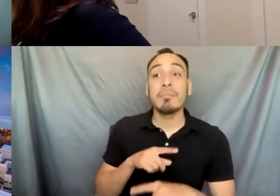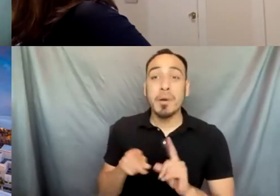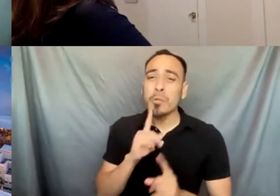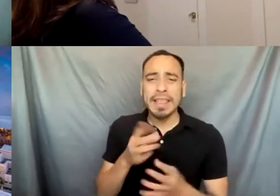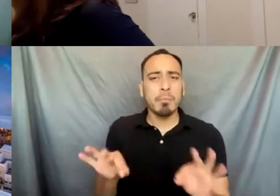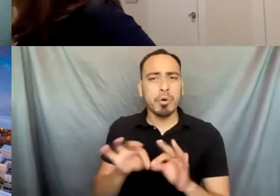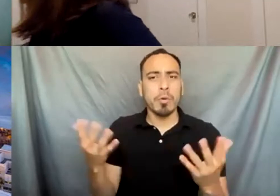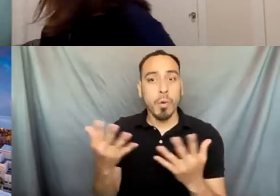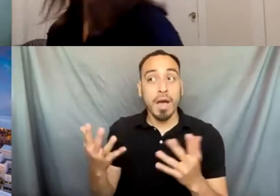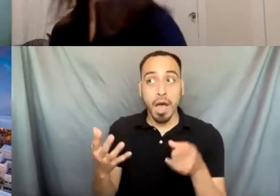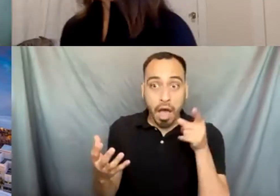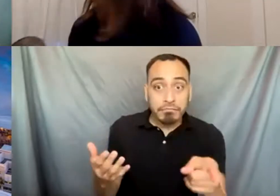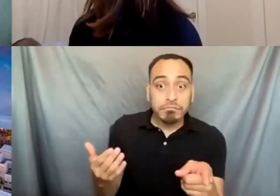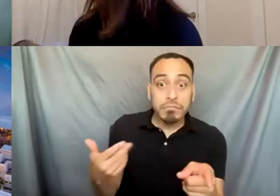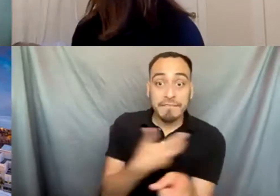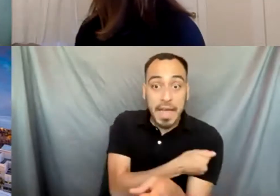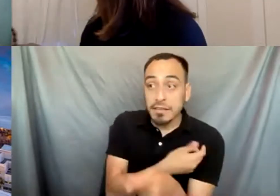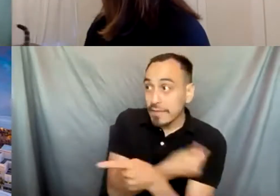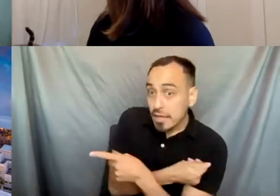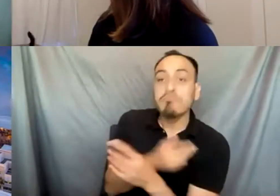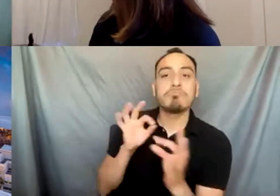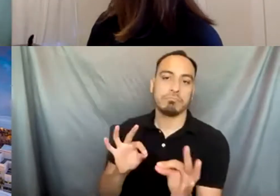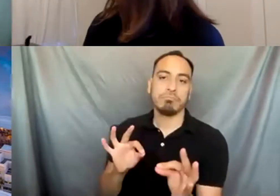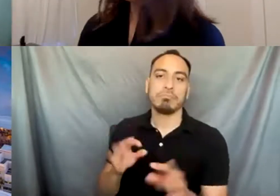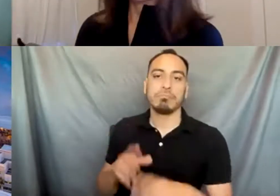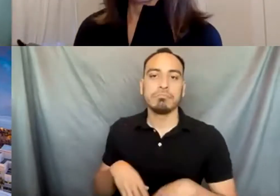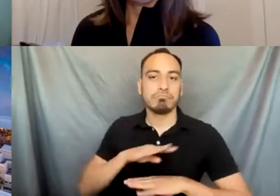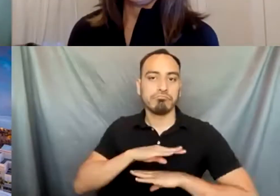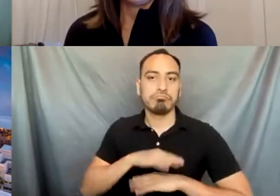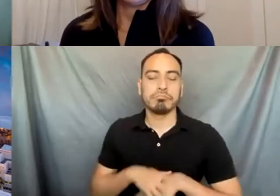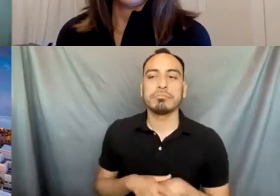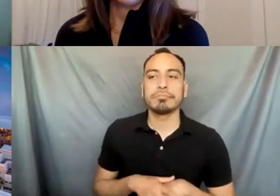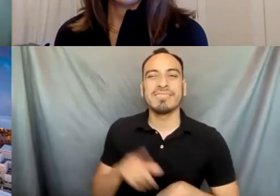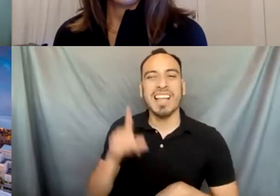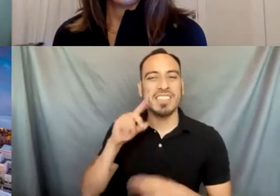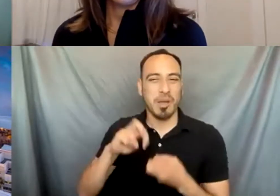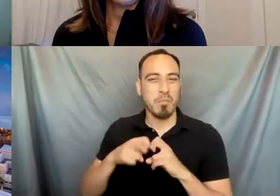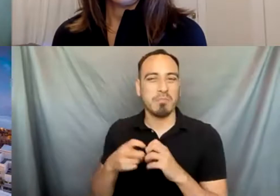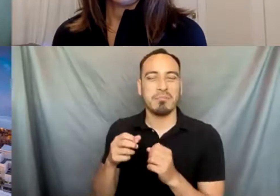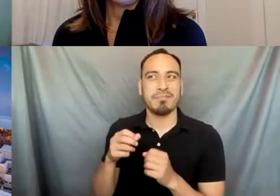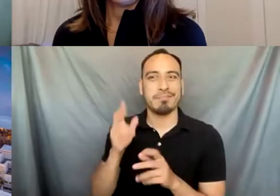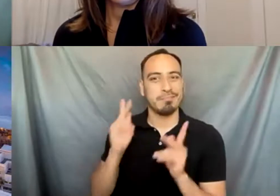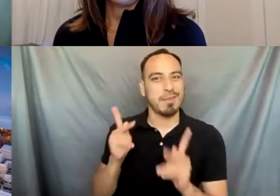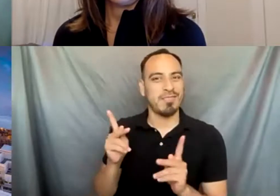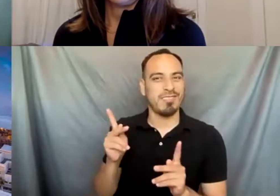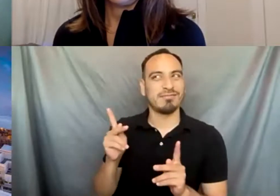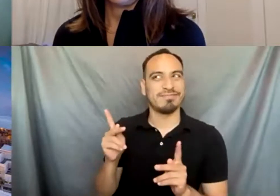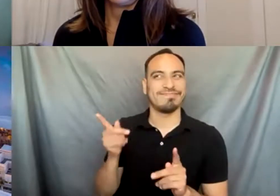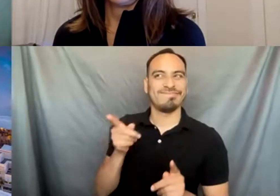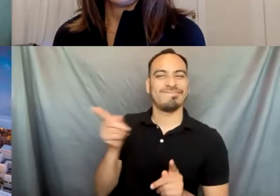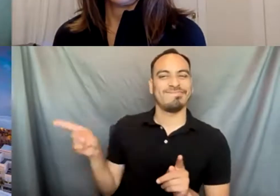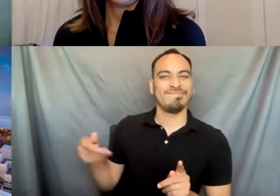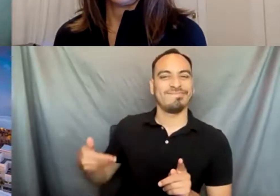think one of the issues that I think people had with the CDC guidance when it came out, as